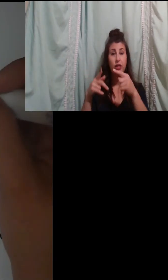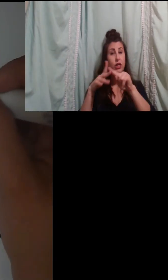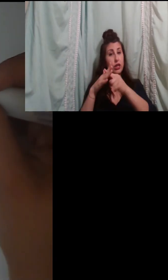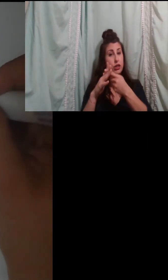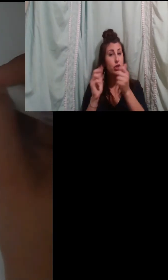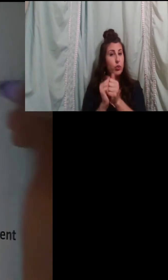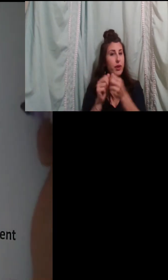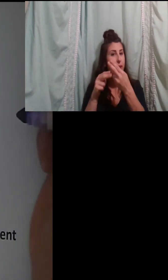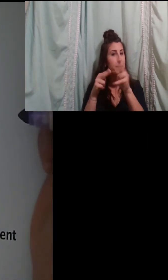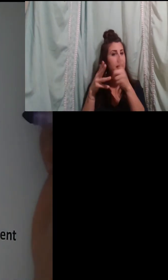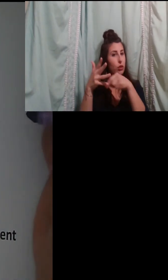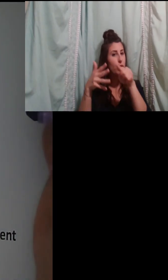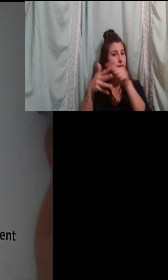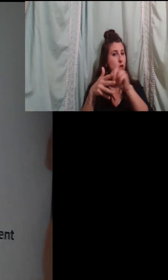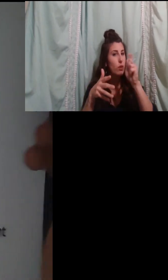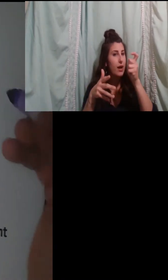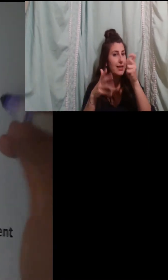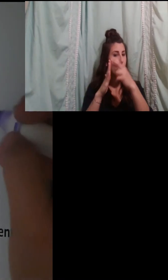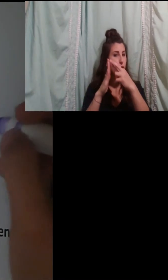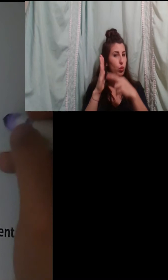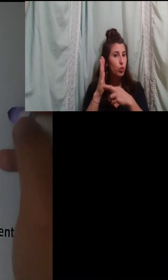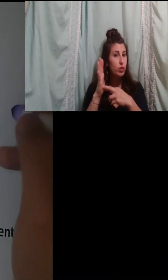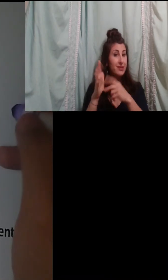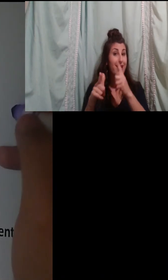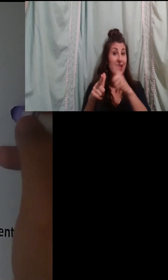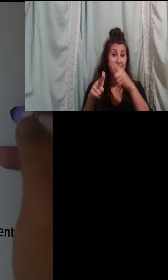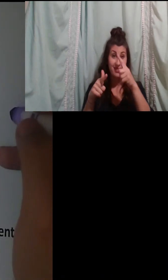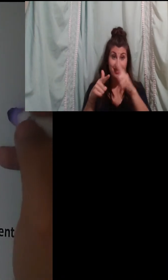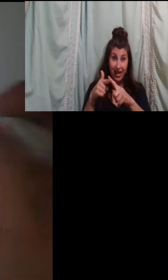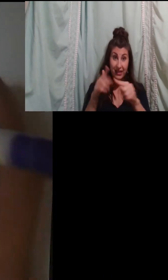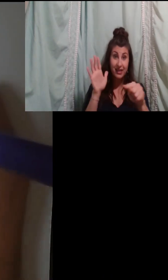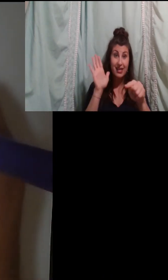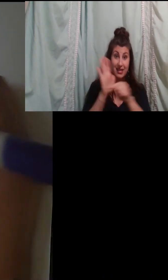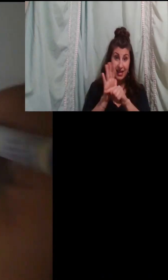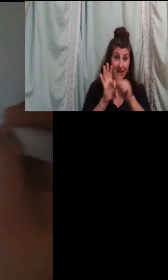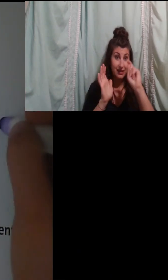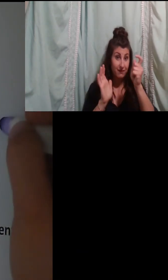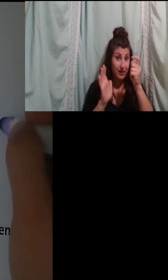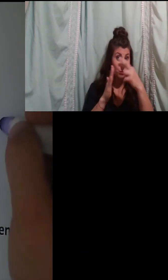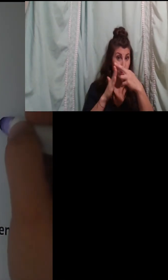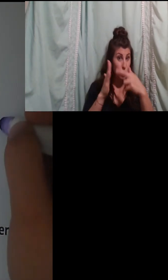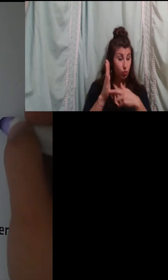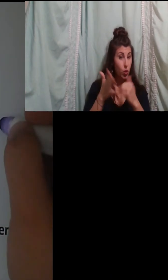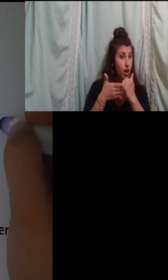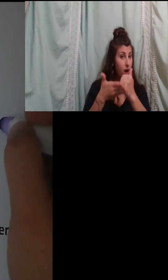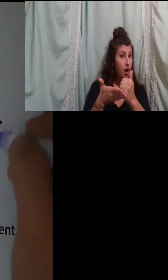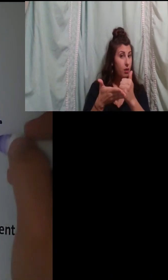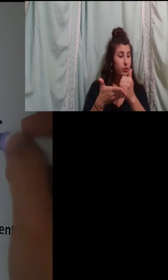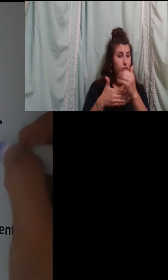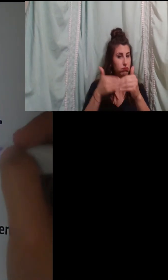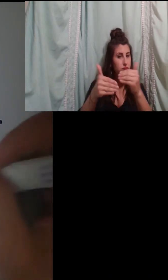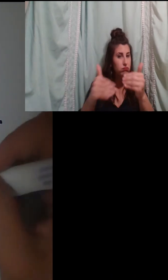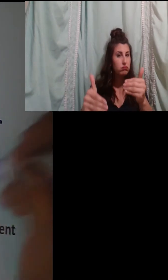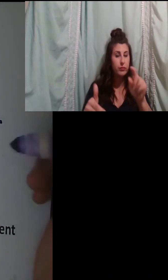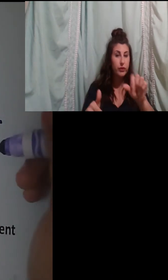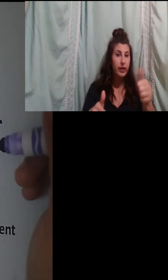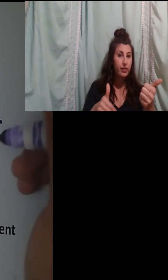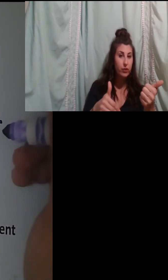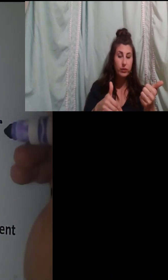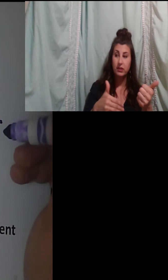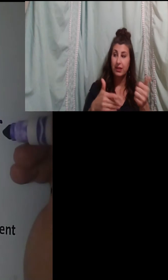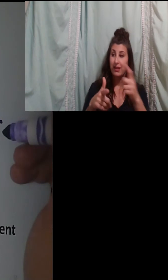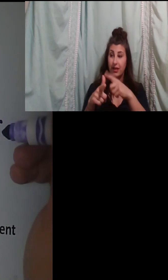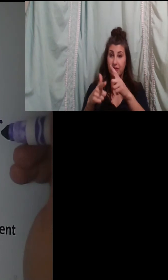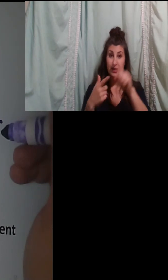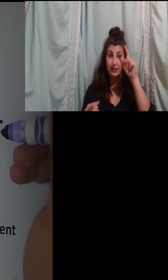with a mini review of exponent rules. Then we looked at the negative exponent rule that helped us with the rest of